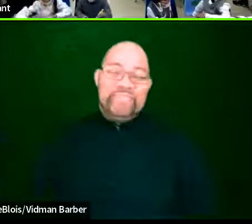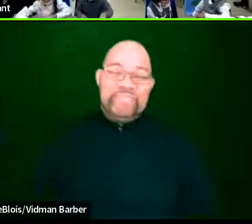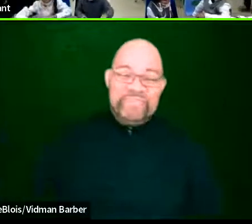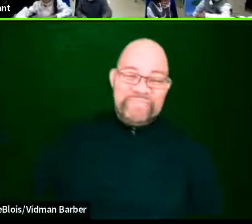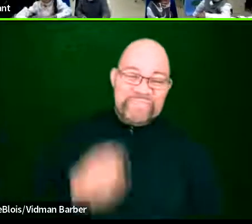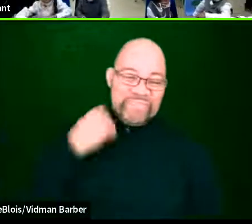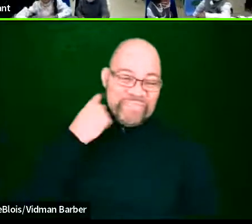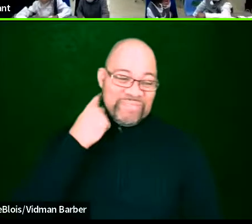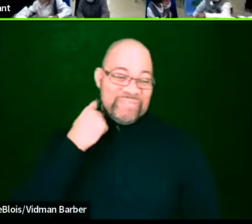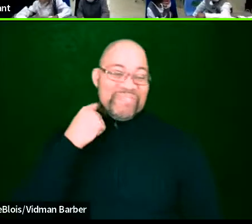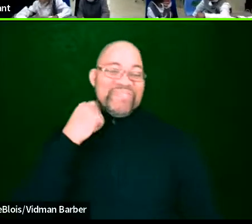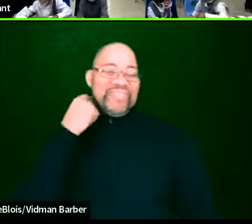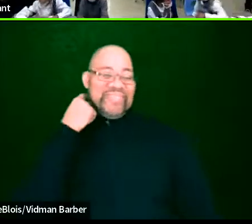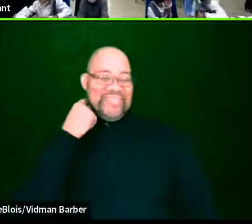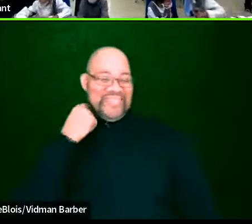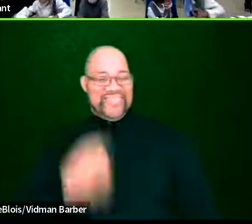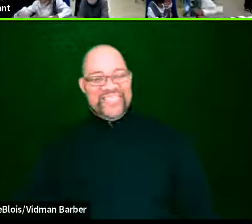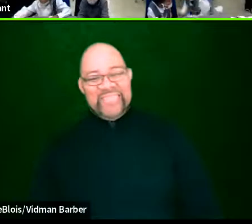Oh yeah.